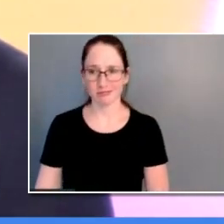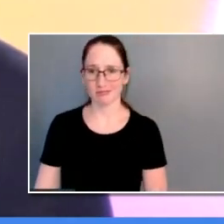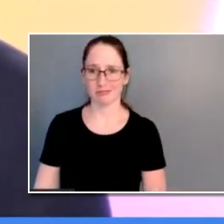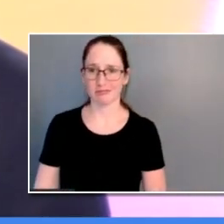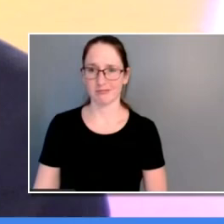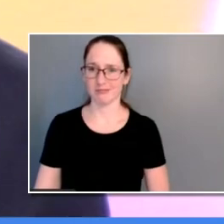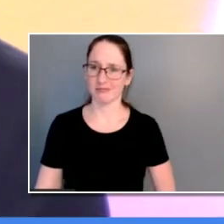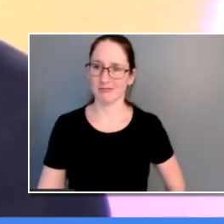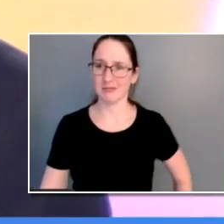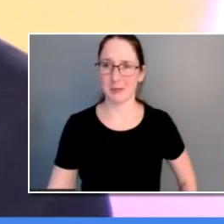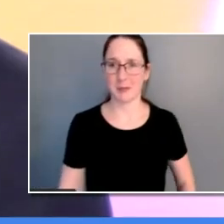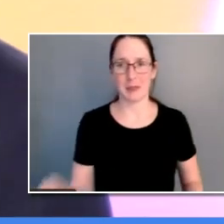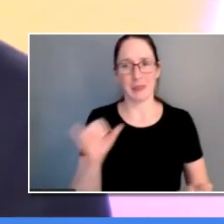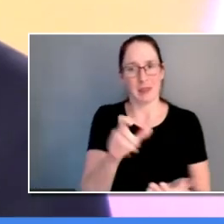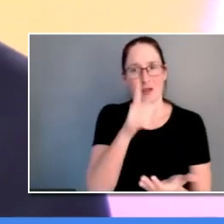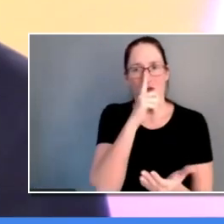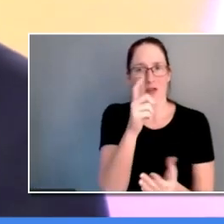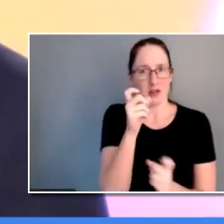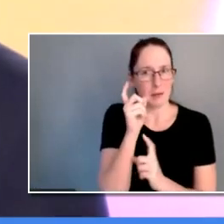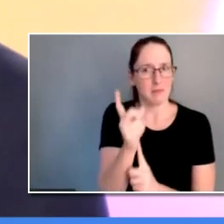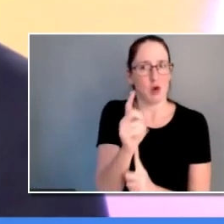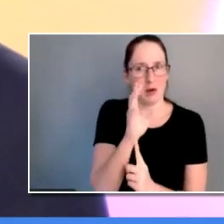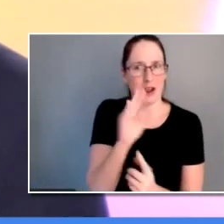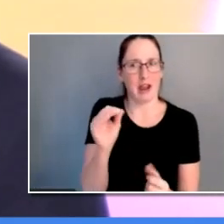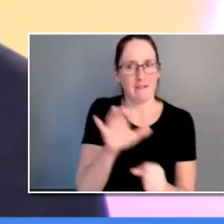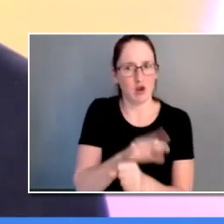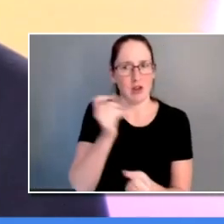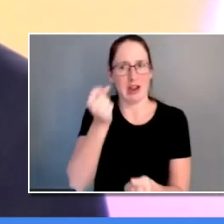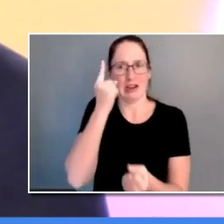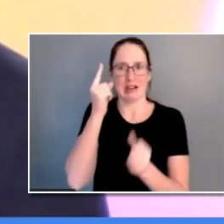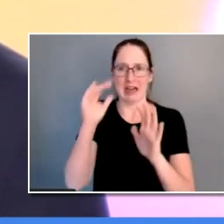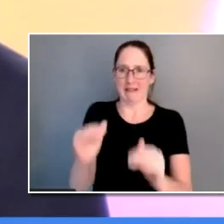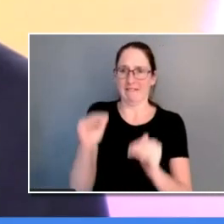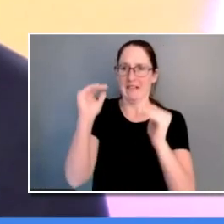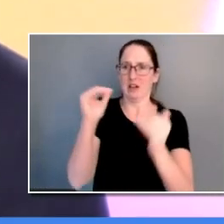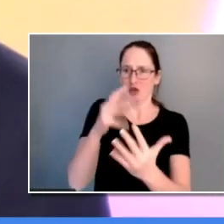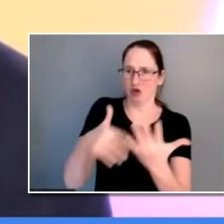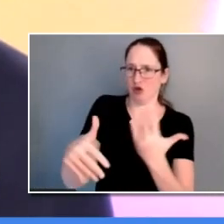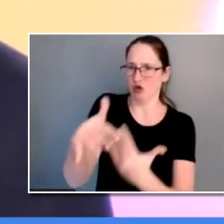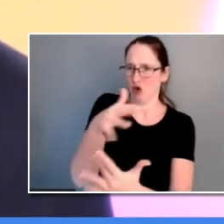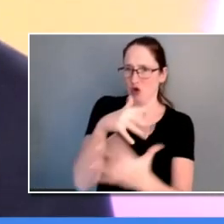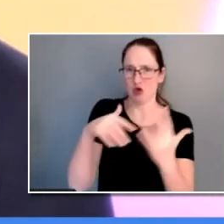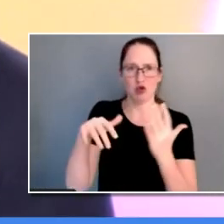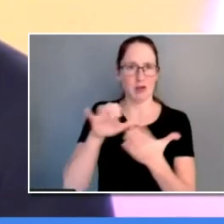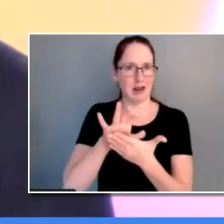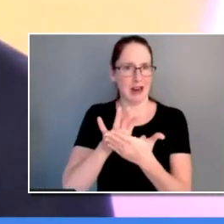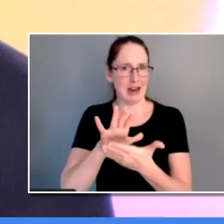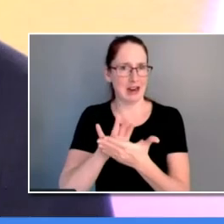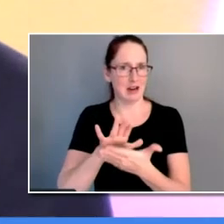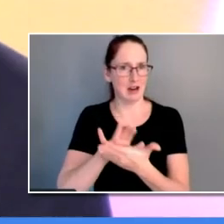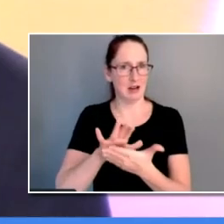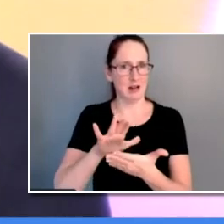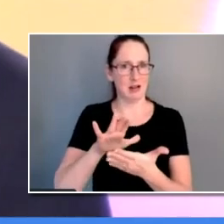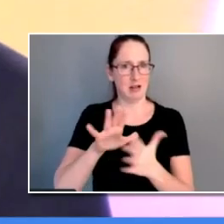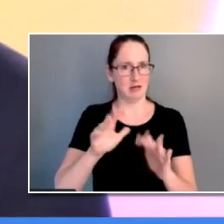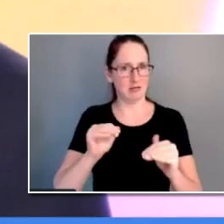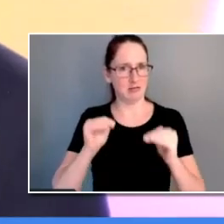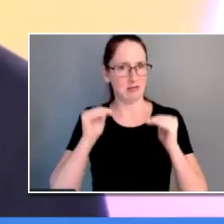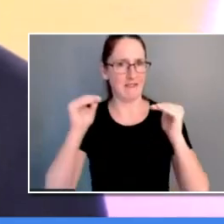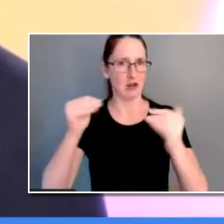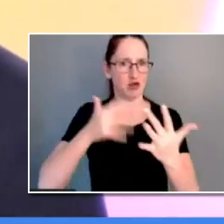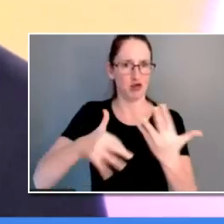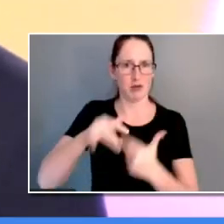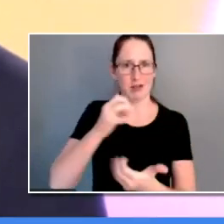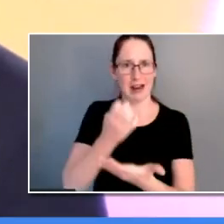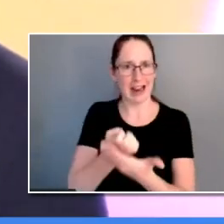pivotal moment in understanding that advancing social and economic justice and equity, transforming the way